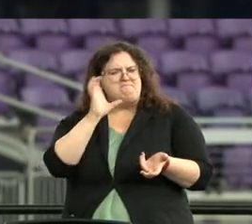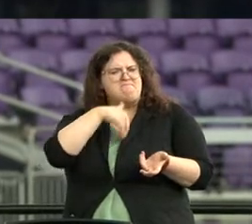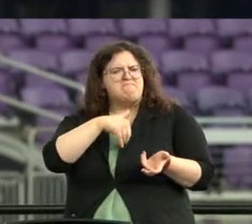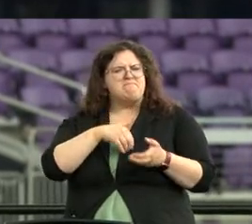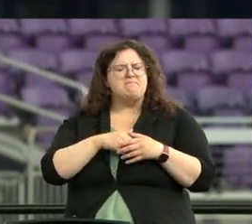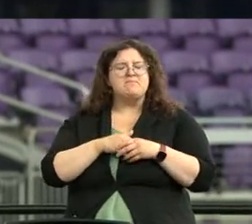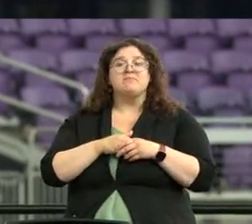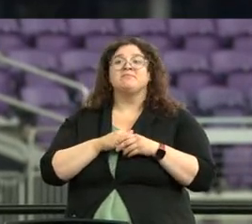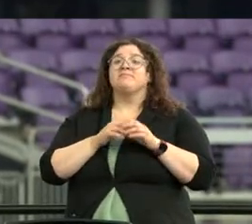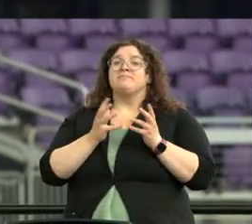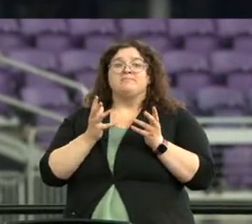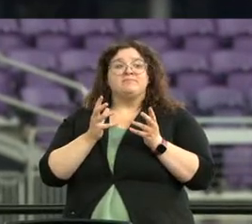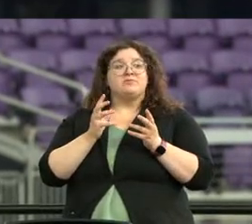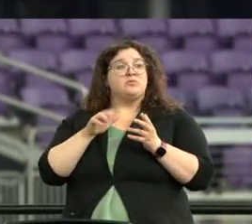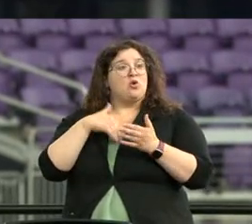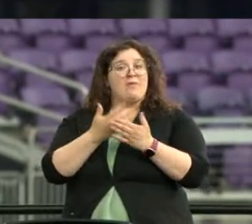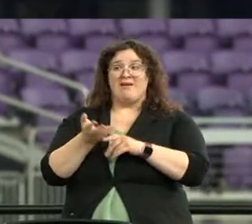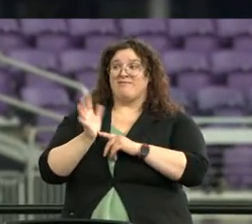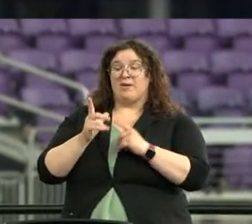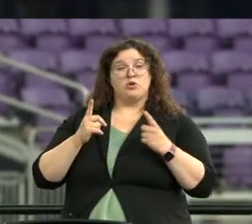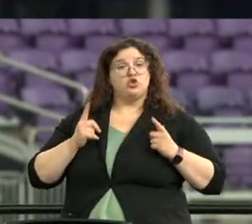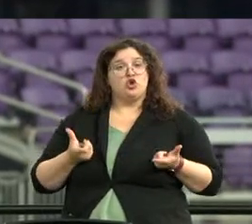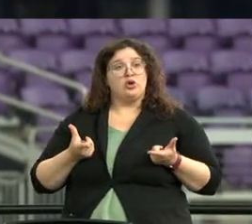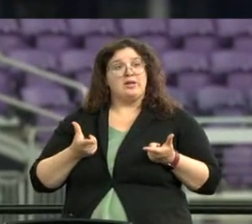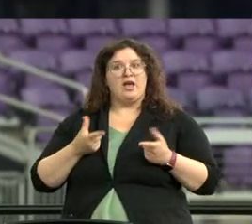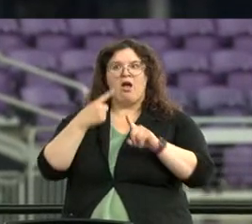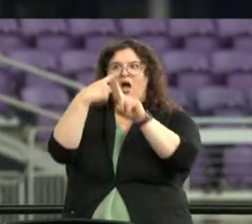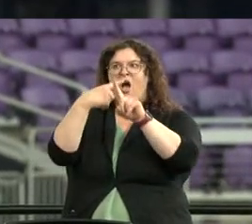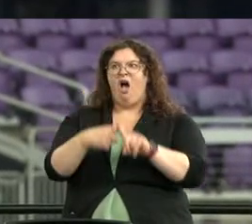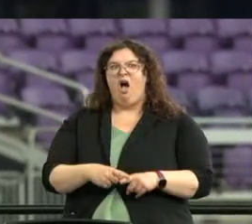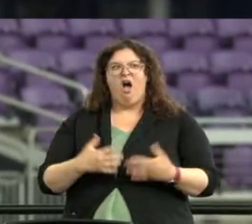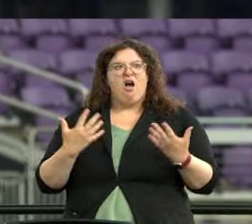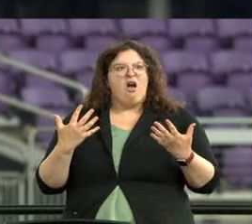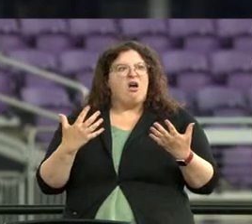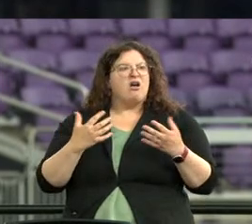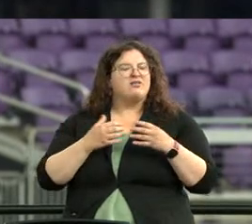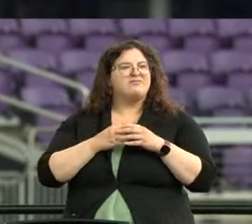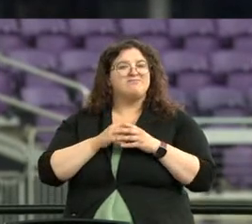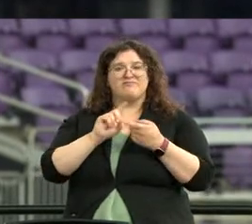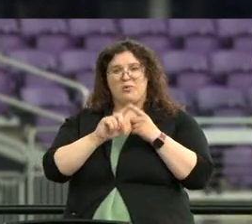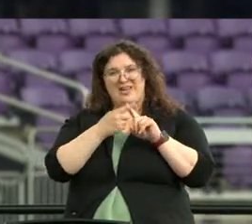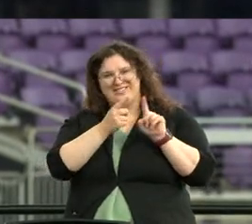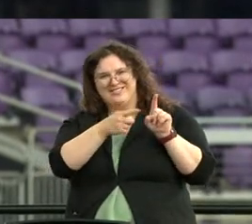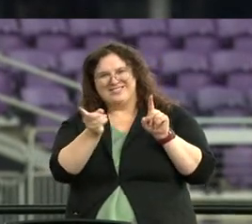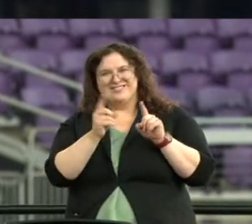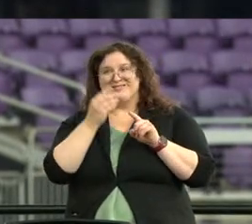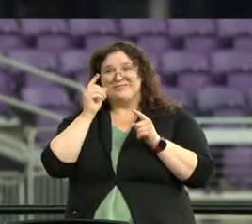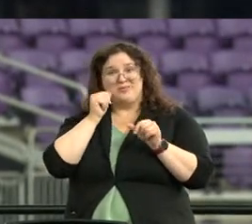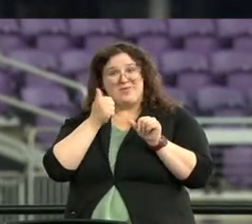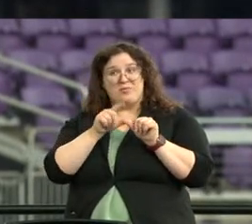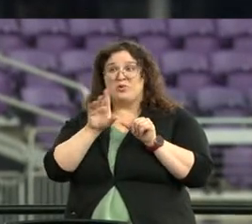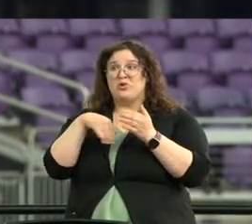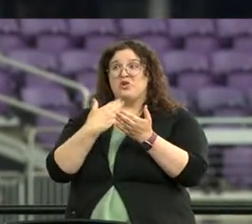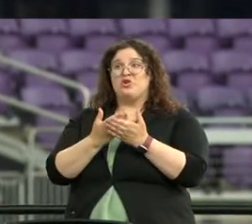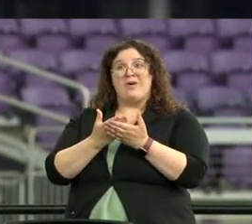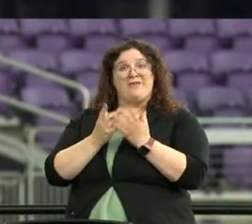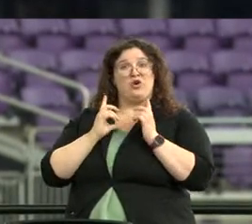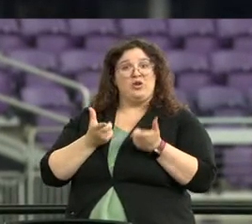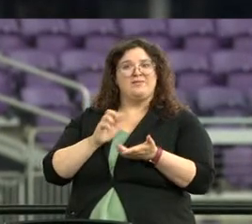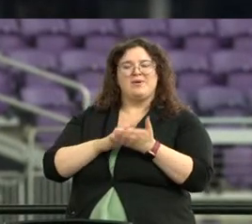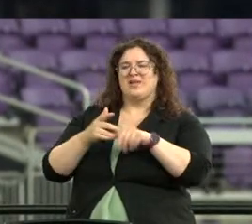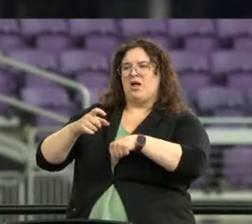of this goodness from the decision to arrive 5 minutes early. Friends, remember, if you're early, you're on